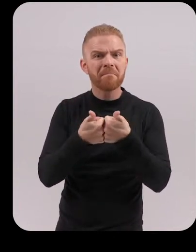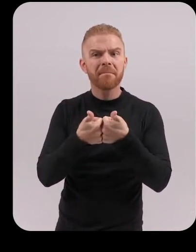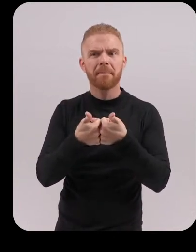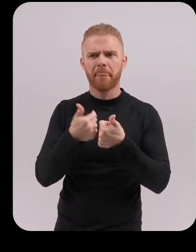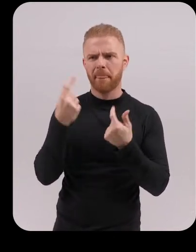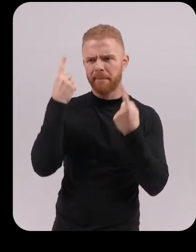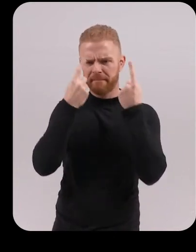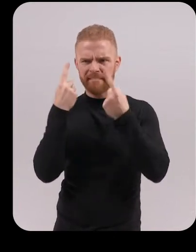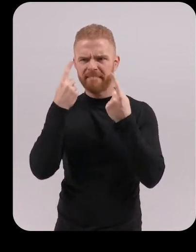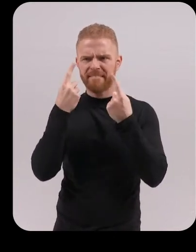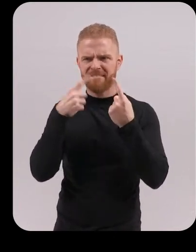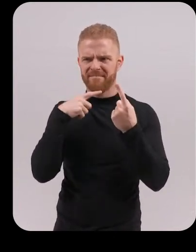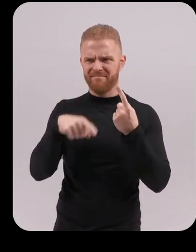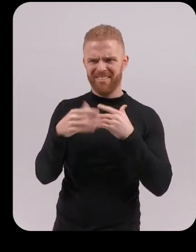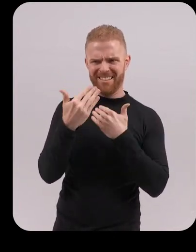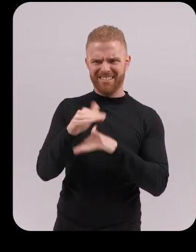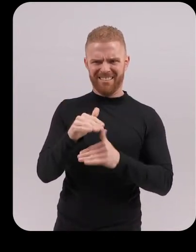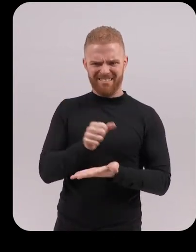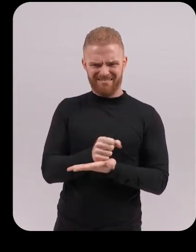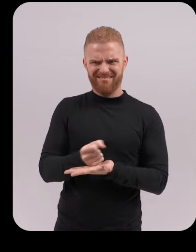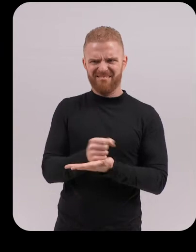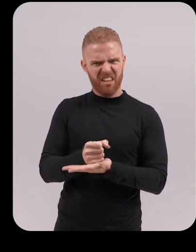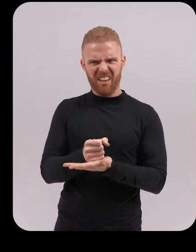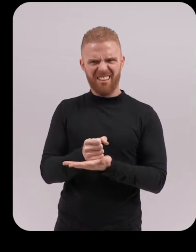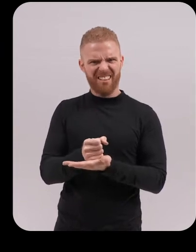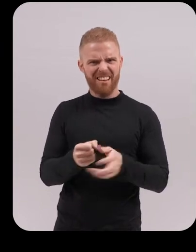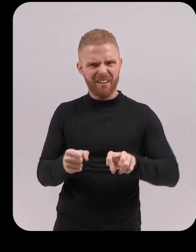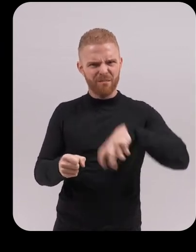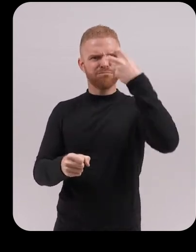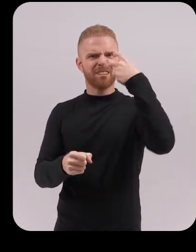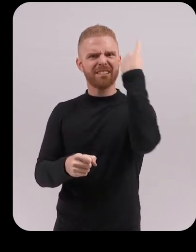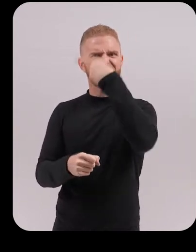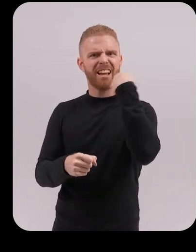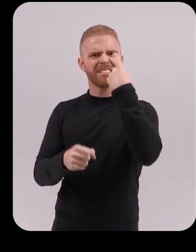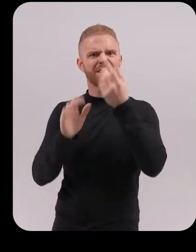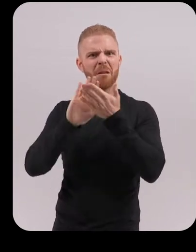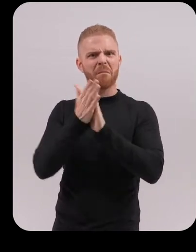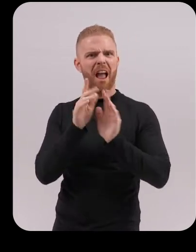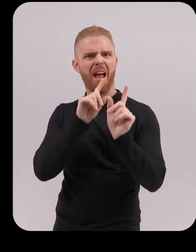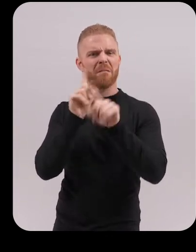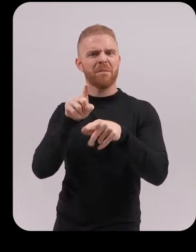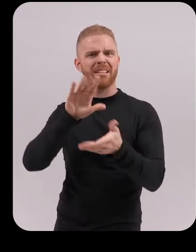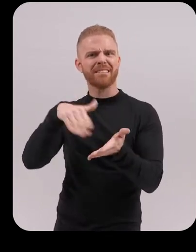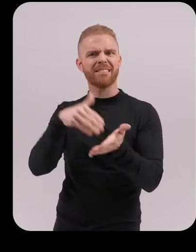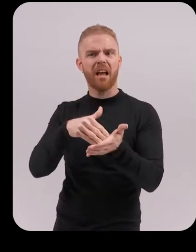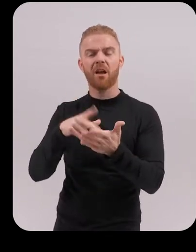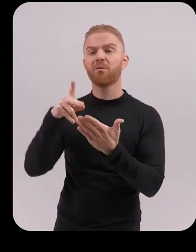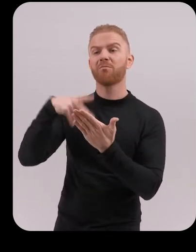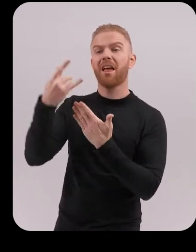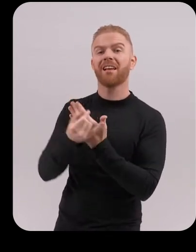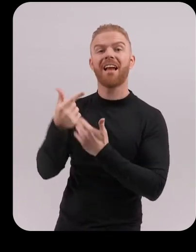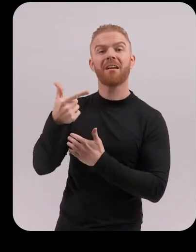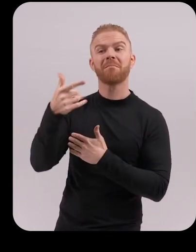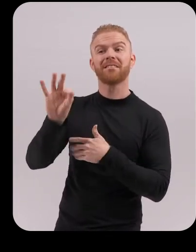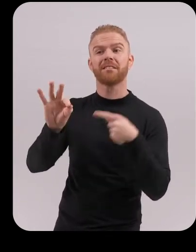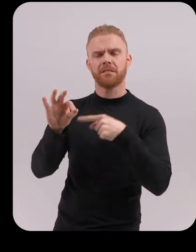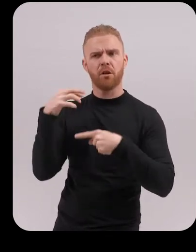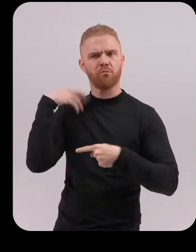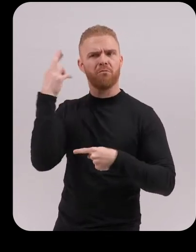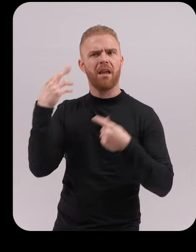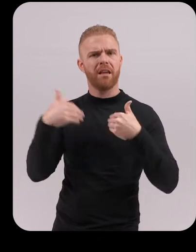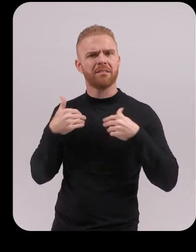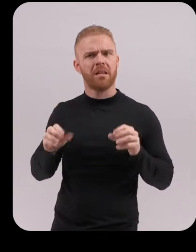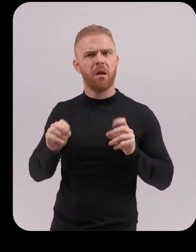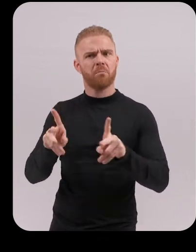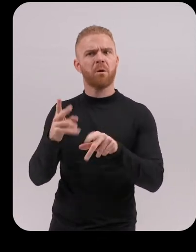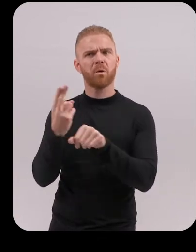the controller, Faces became the new command center. With Project GameFace, we realized we had the opportunity to use